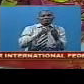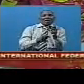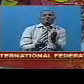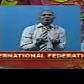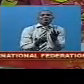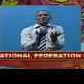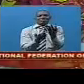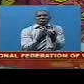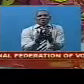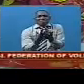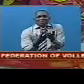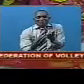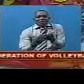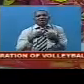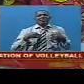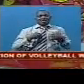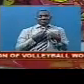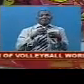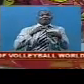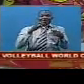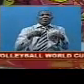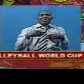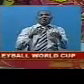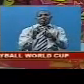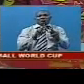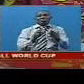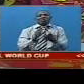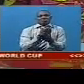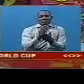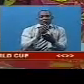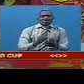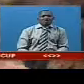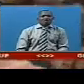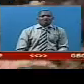eventually supplied to chop bar and restaurant operators within the capital.